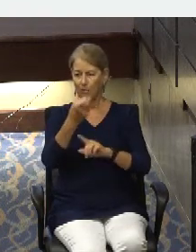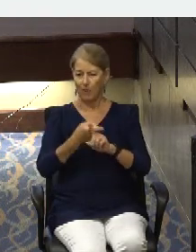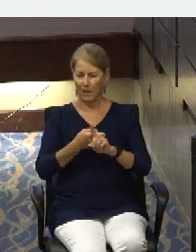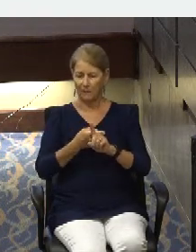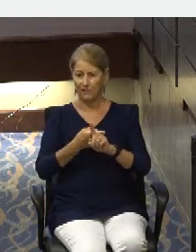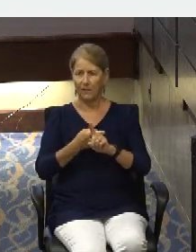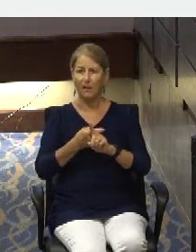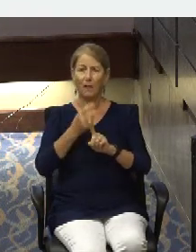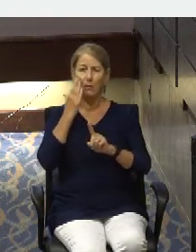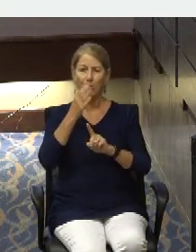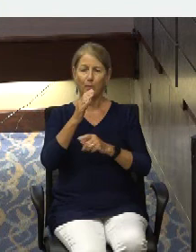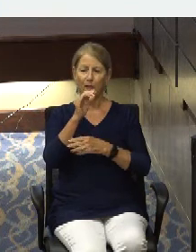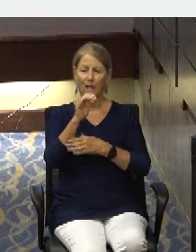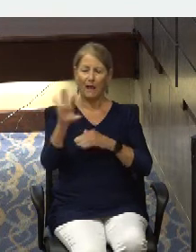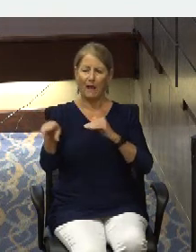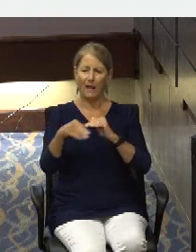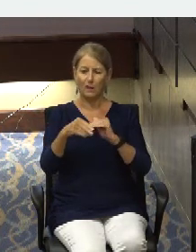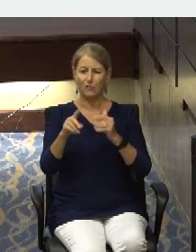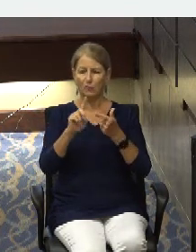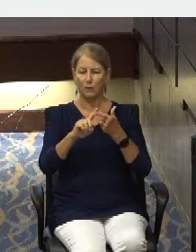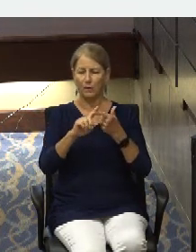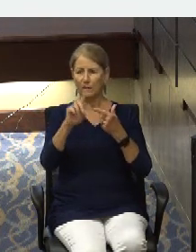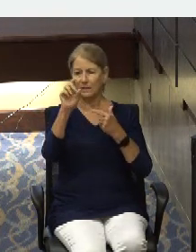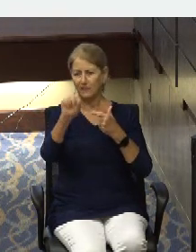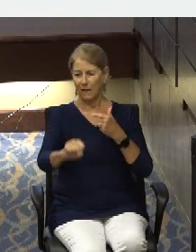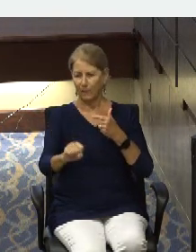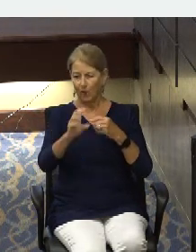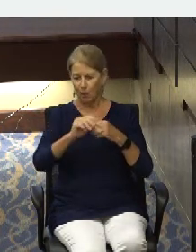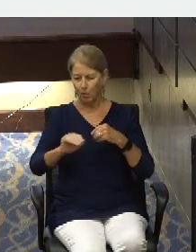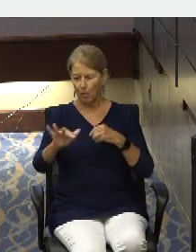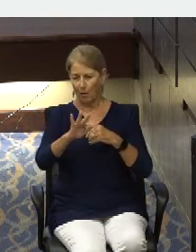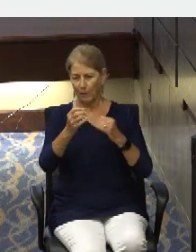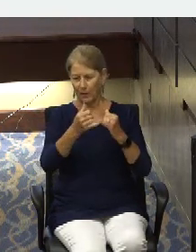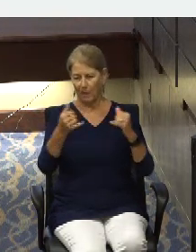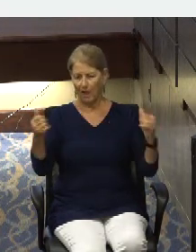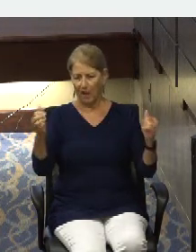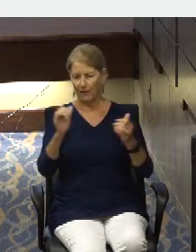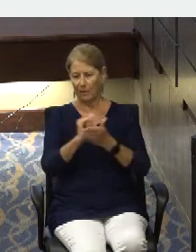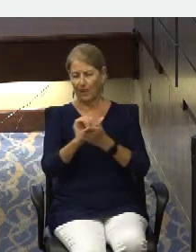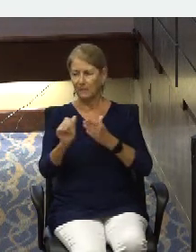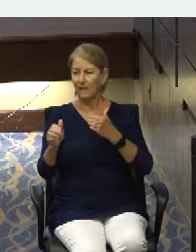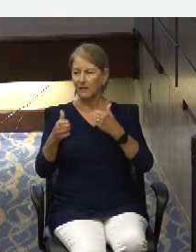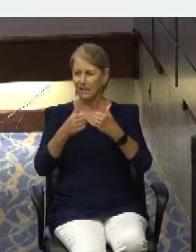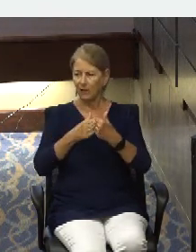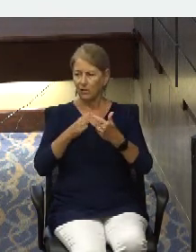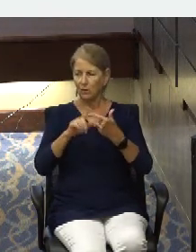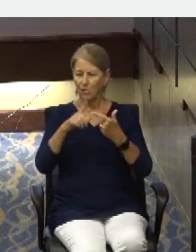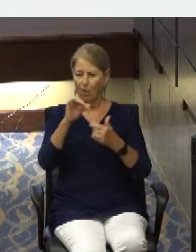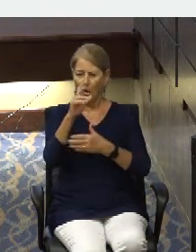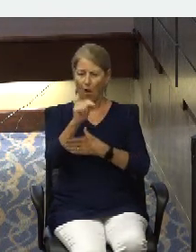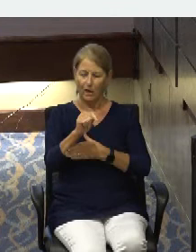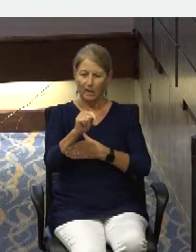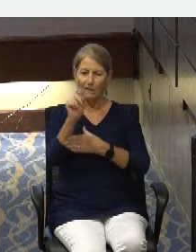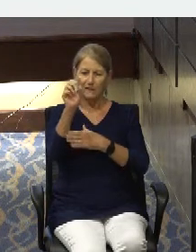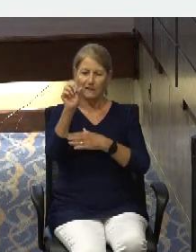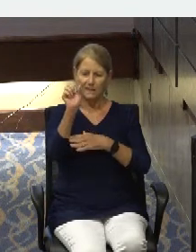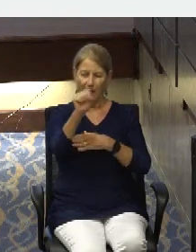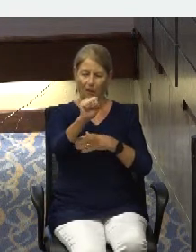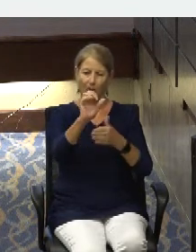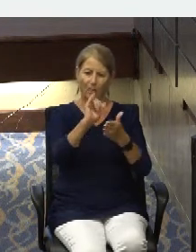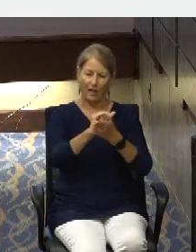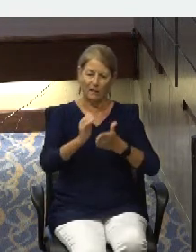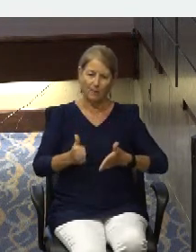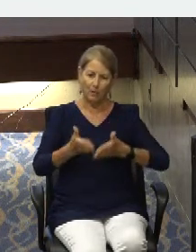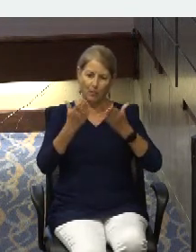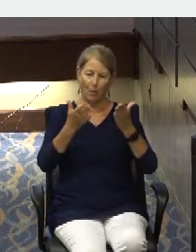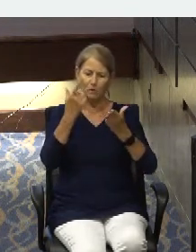would be installed along the southern property line that is adjacent to the lot to the south, which is proposed for